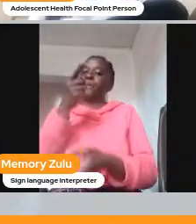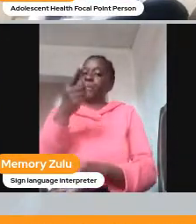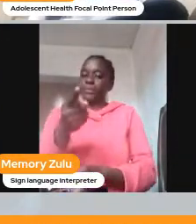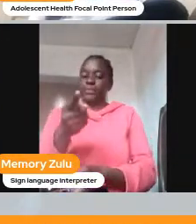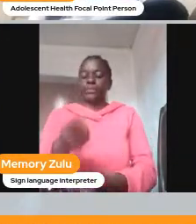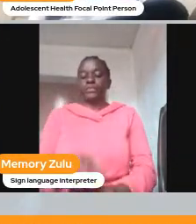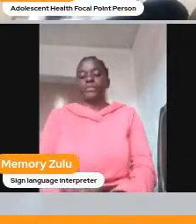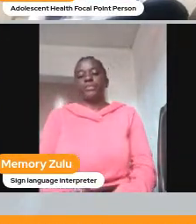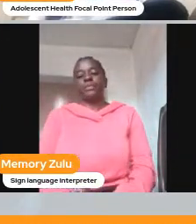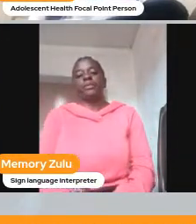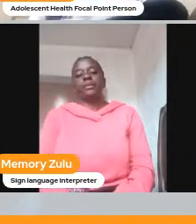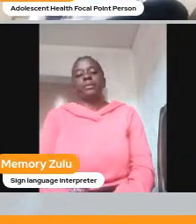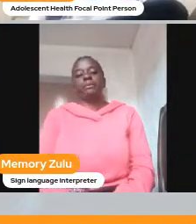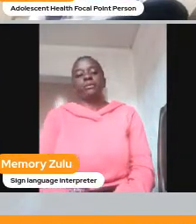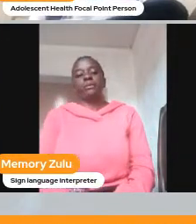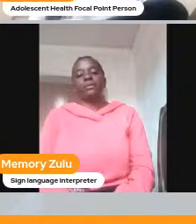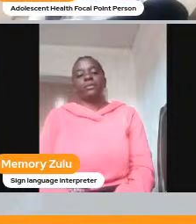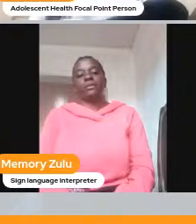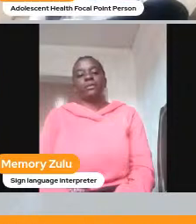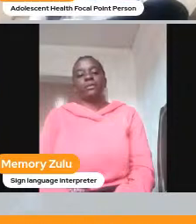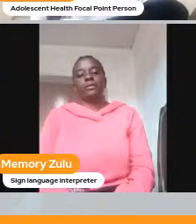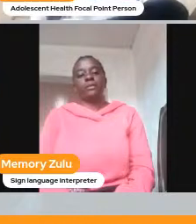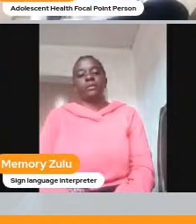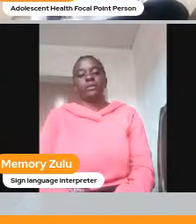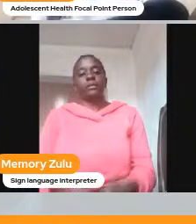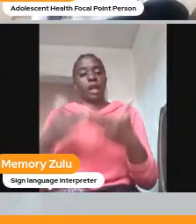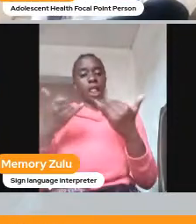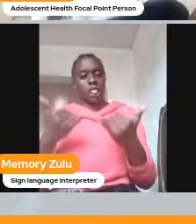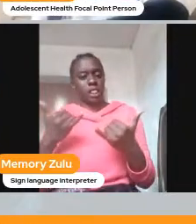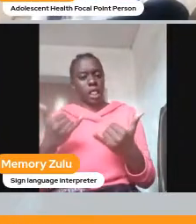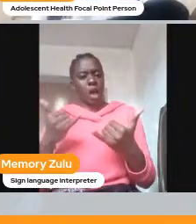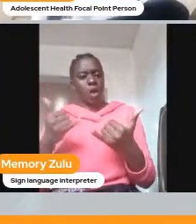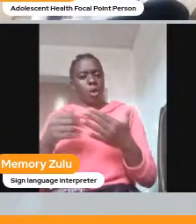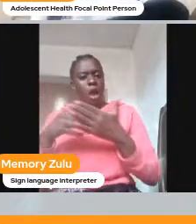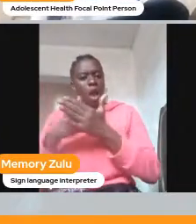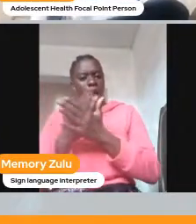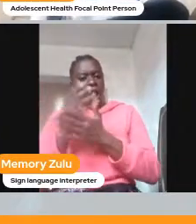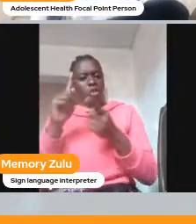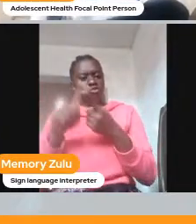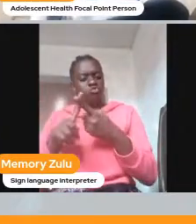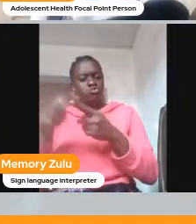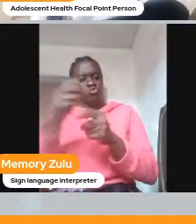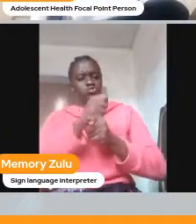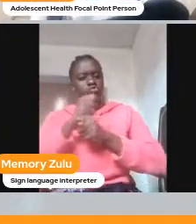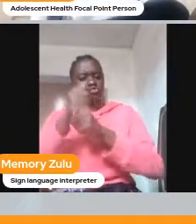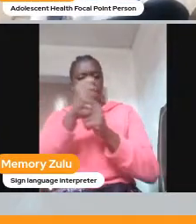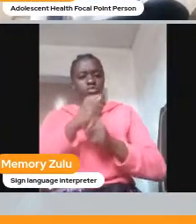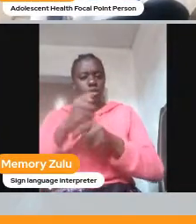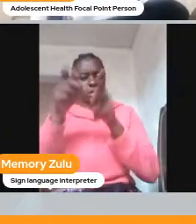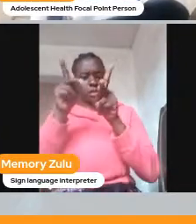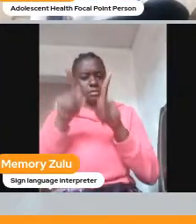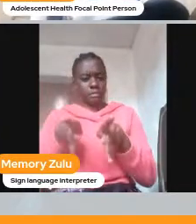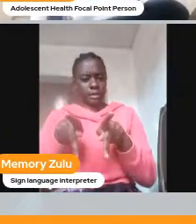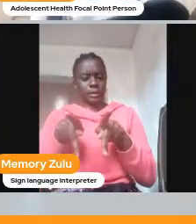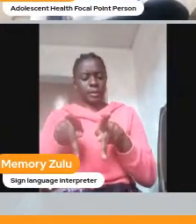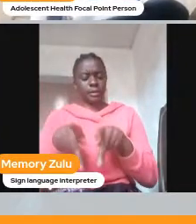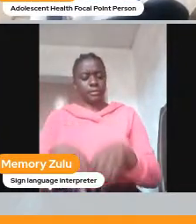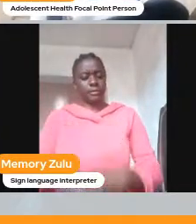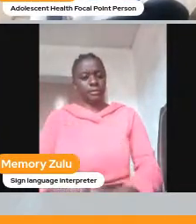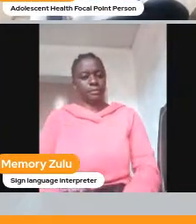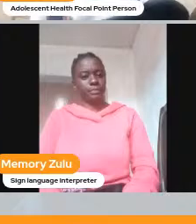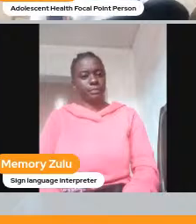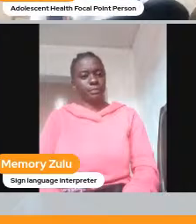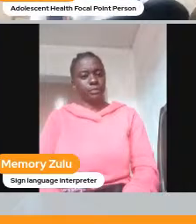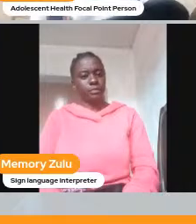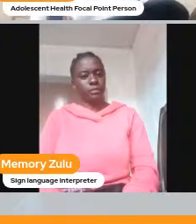the treatment methods, or how we can know if this person has got these STIs. We first